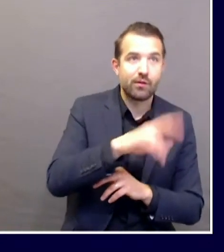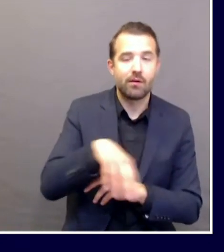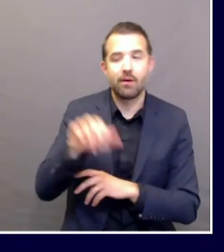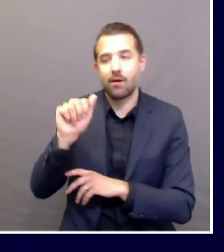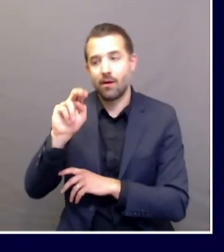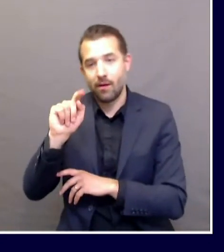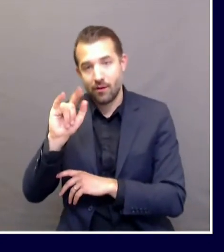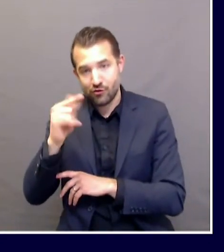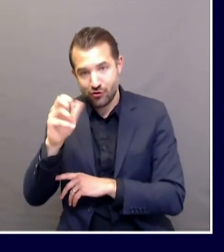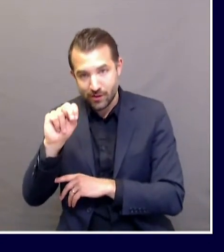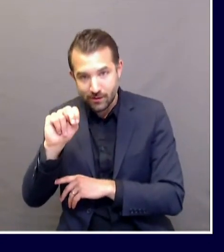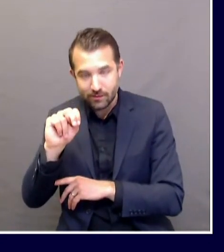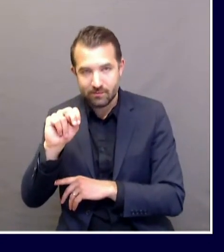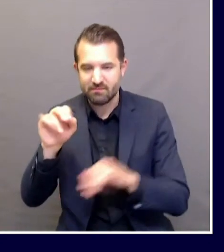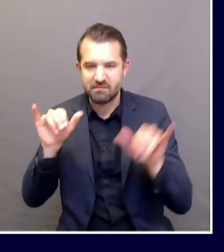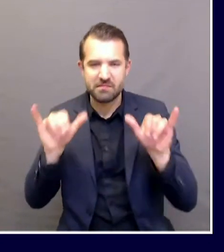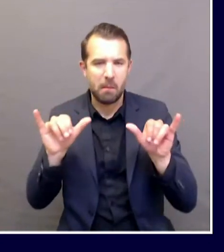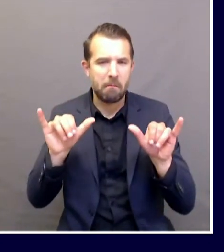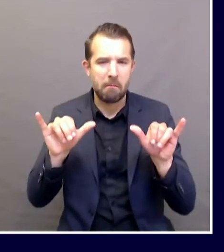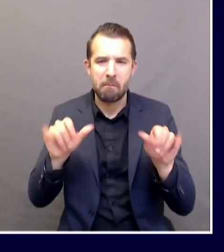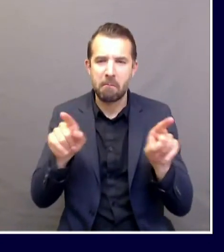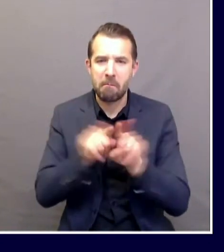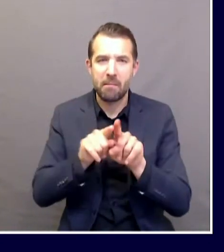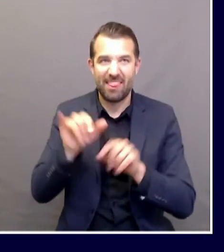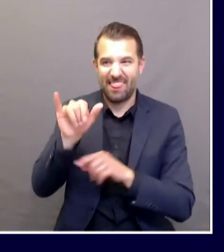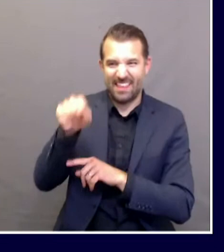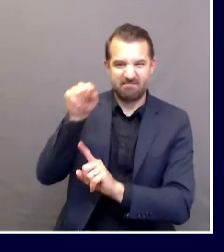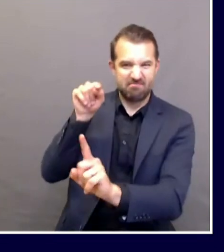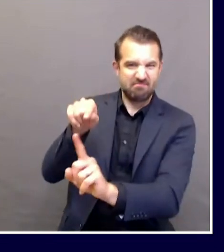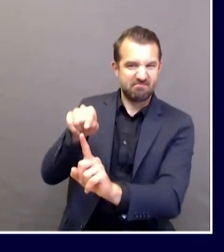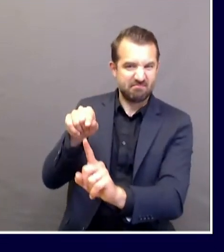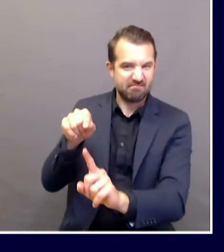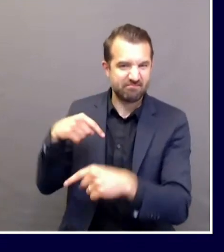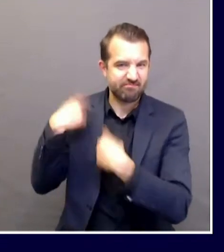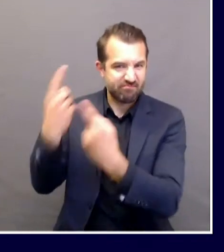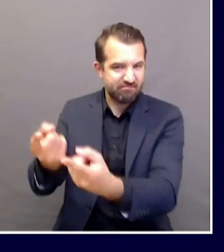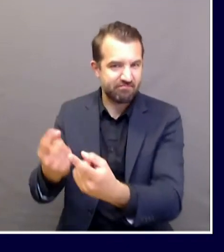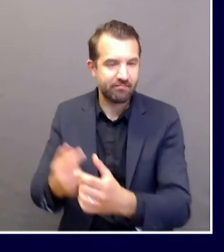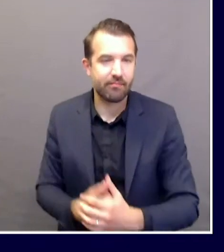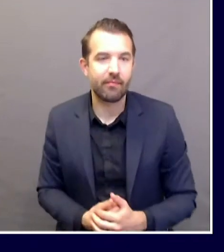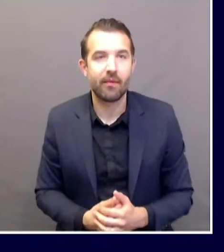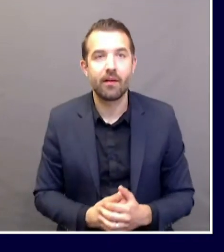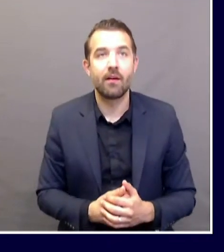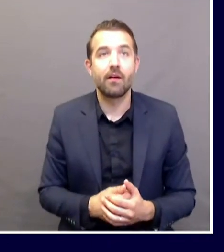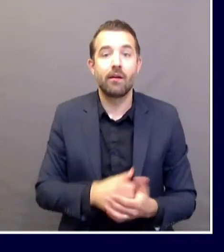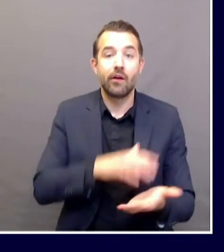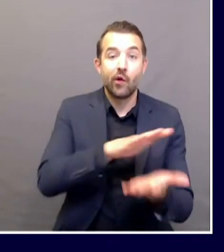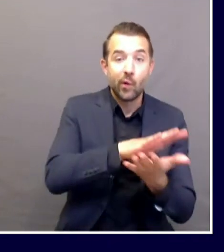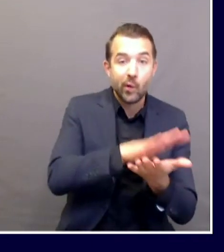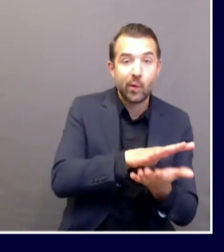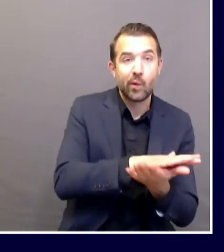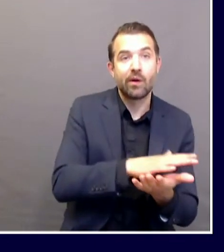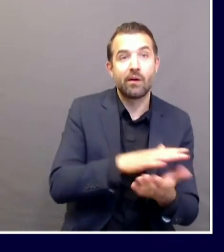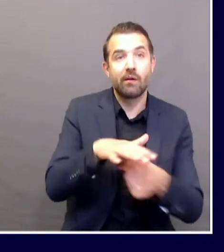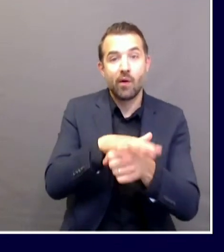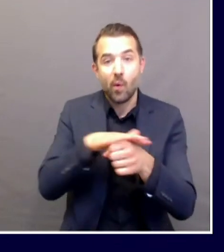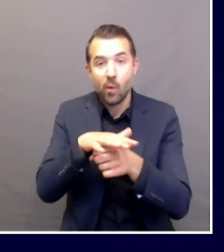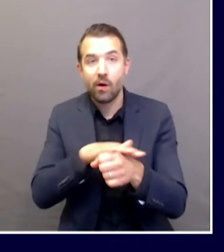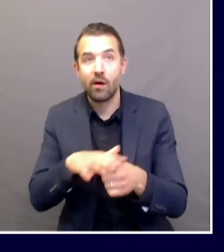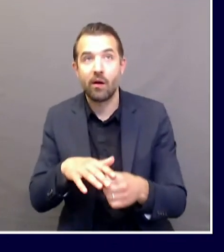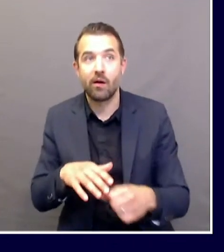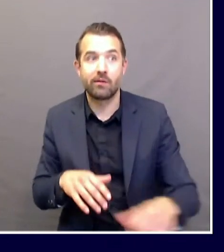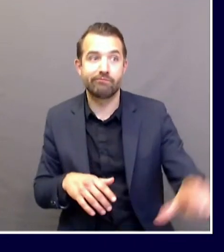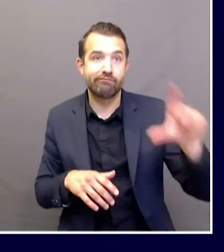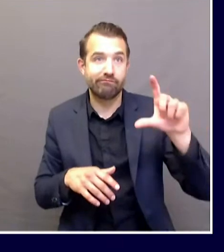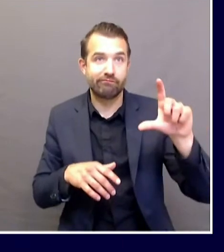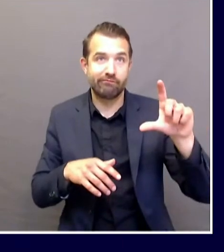than the bigger ones that we use in places like schools. It's a good test. It works really well. It works the best if you do it a couple